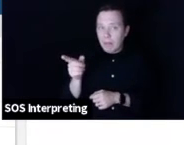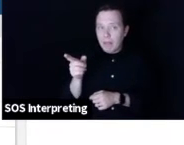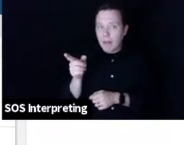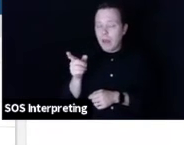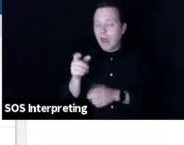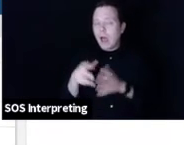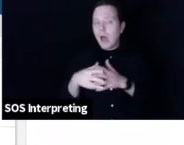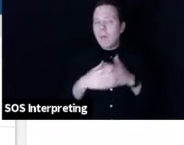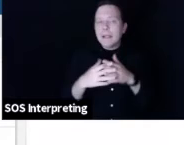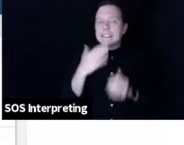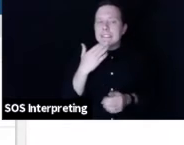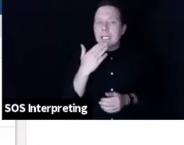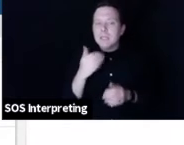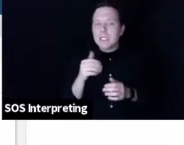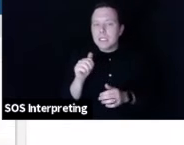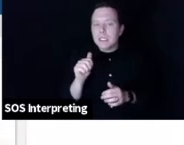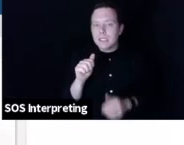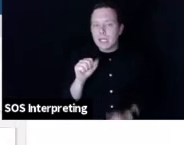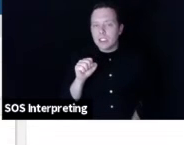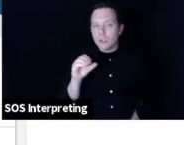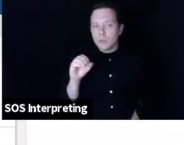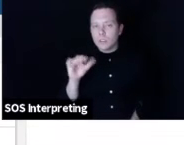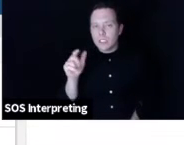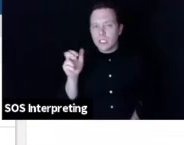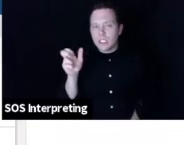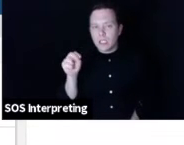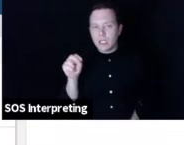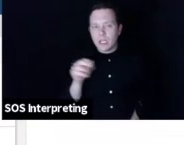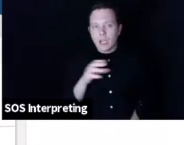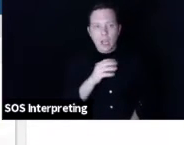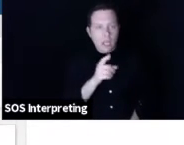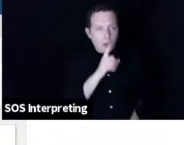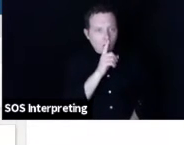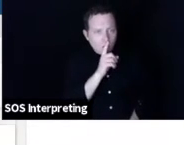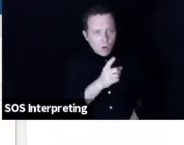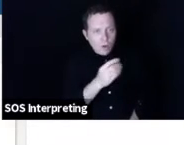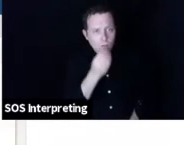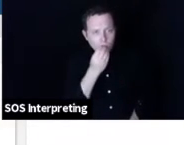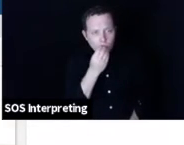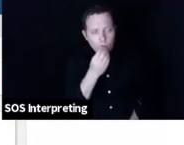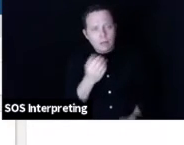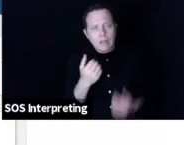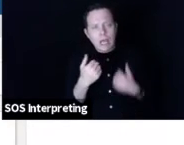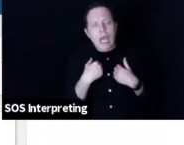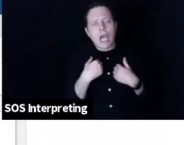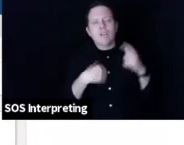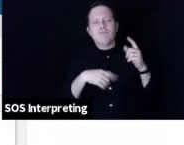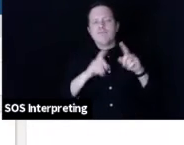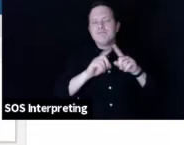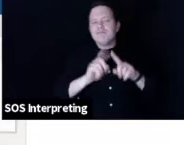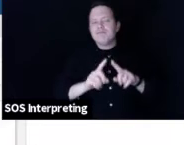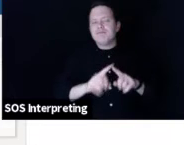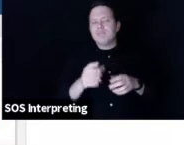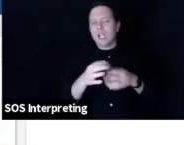Association and Real Food. So there's a lot of options depending on what it is you're